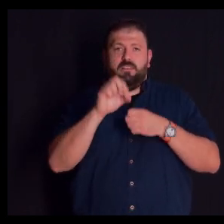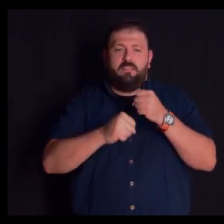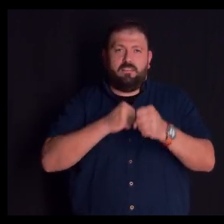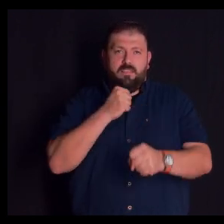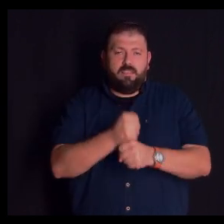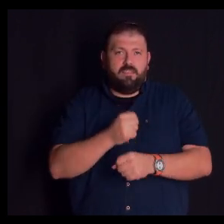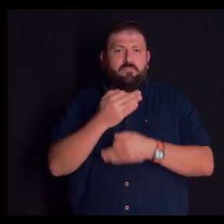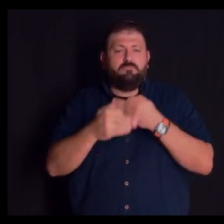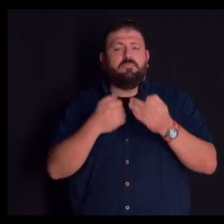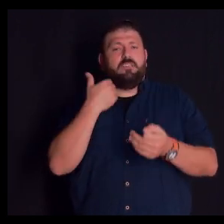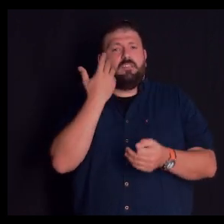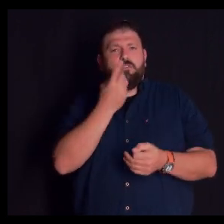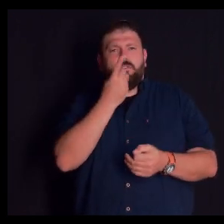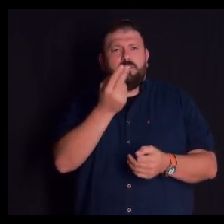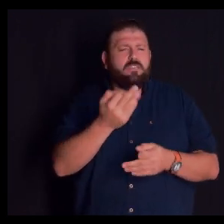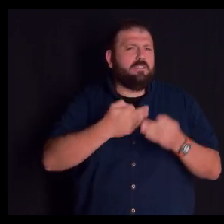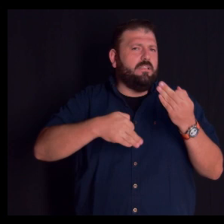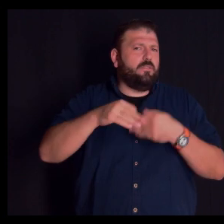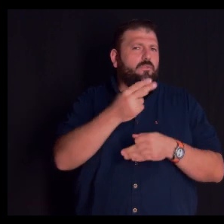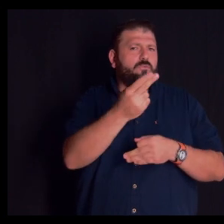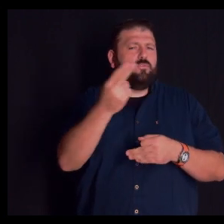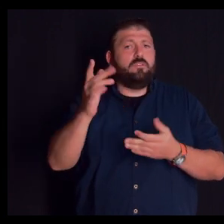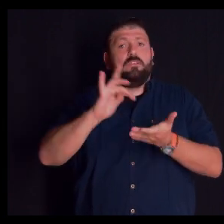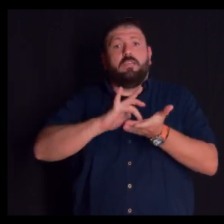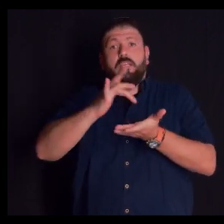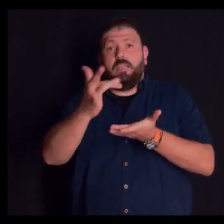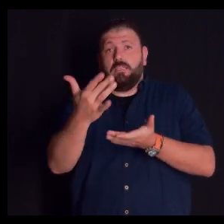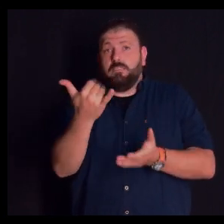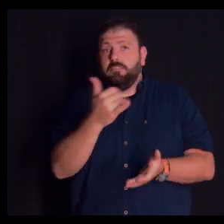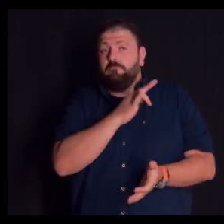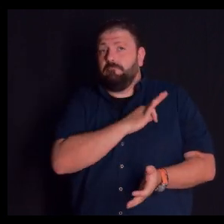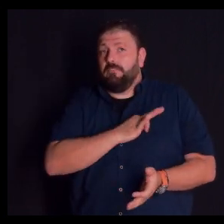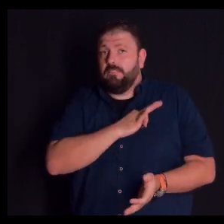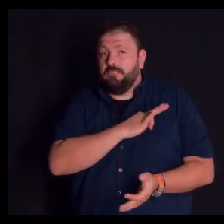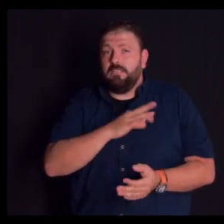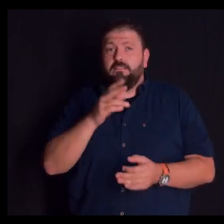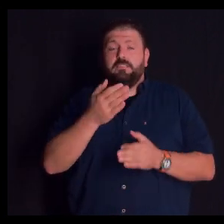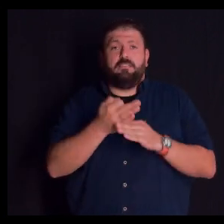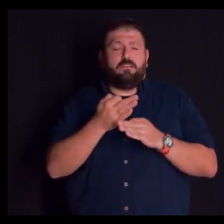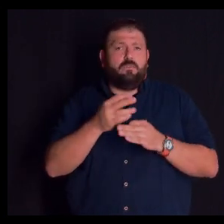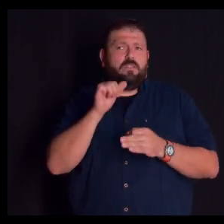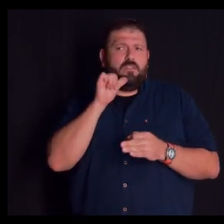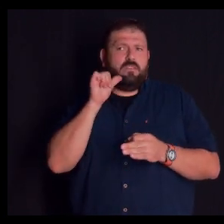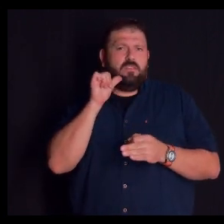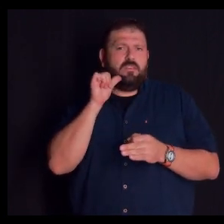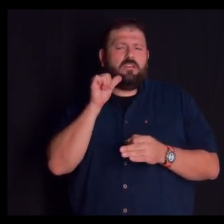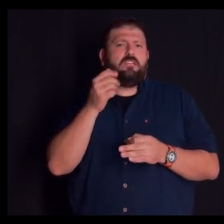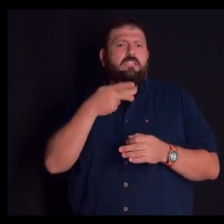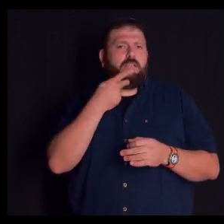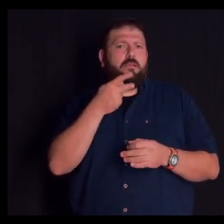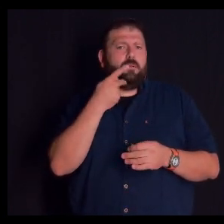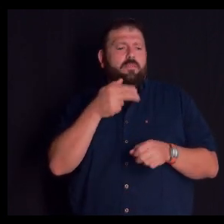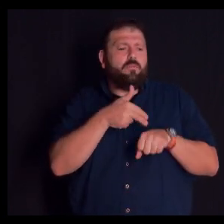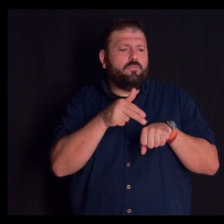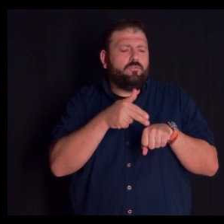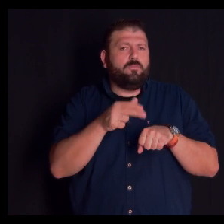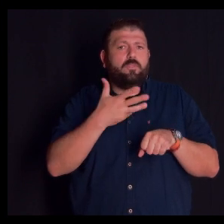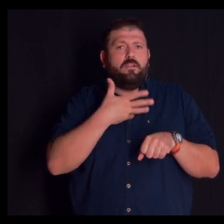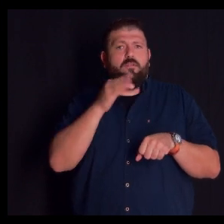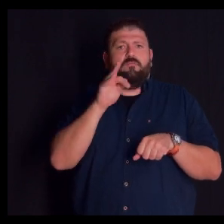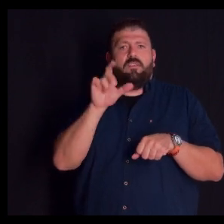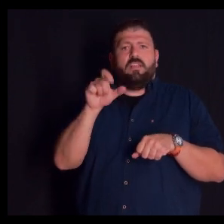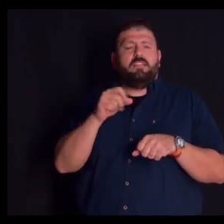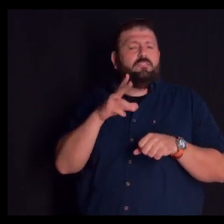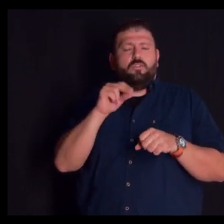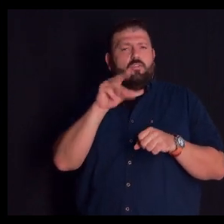30-year partner. And let me tell all of you, thank you, congratulations. Yesterday I was talking with,